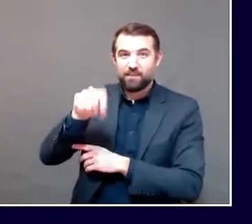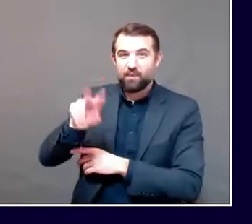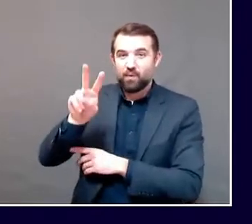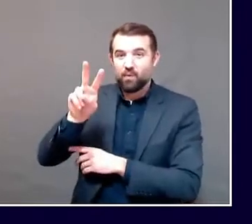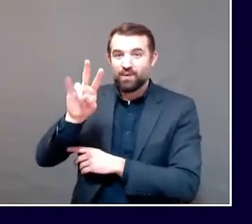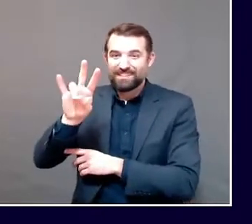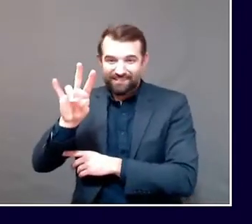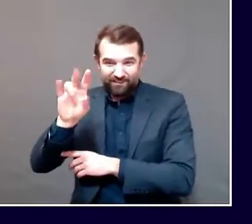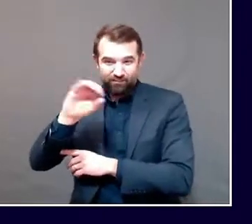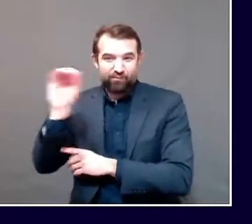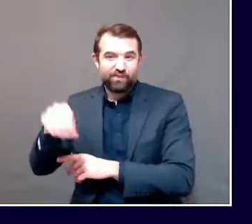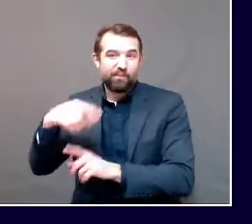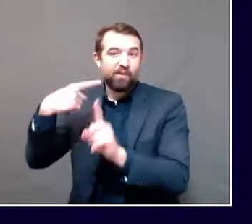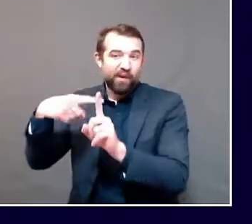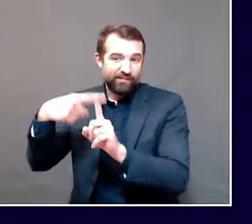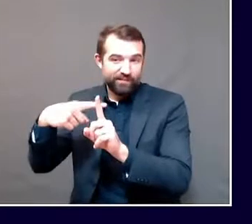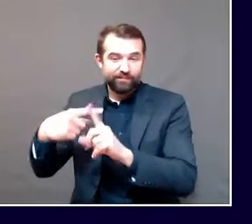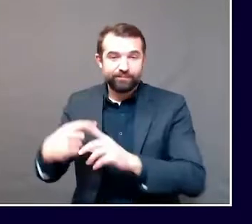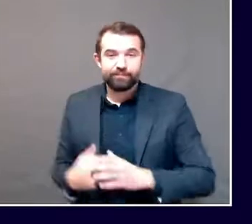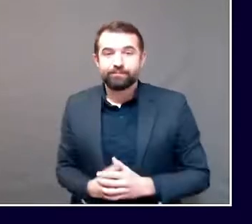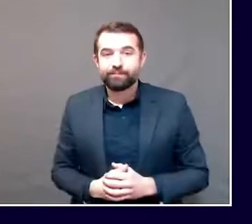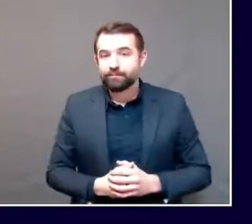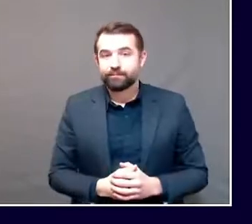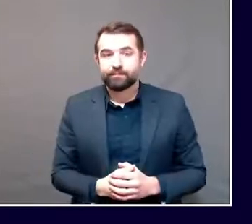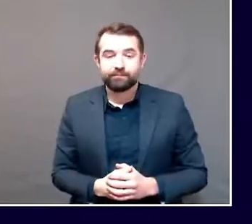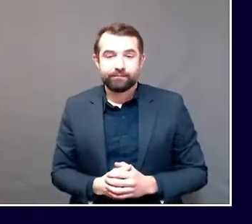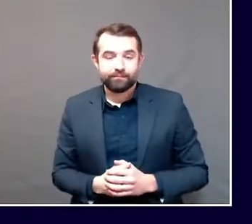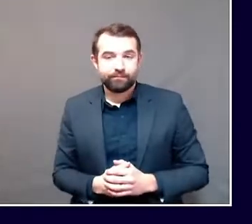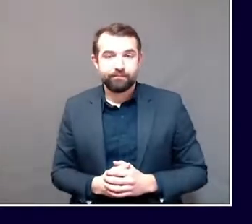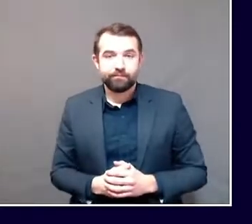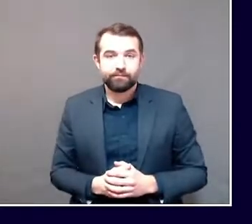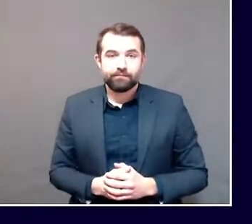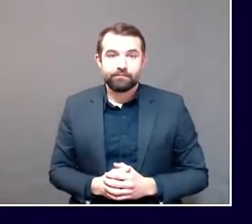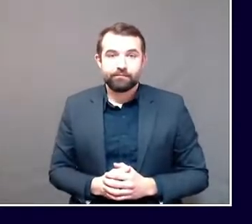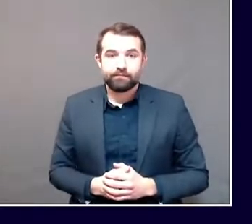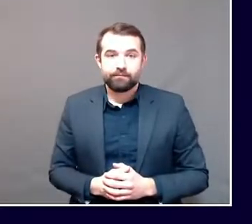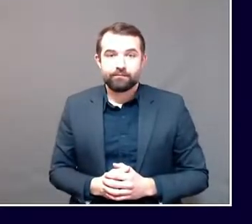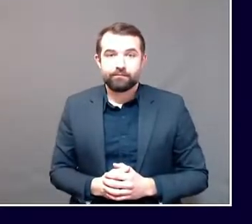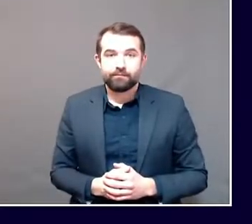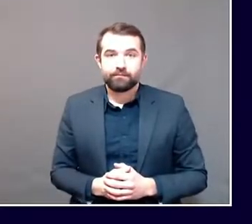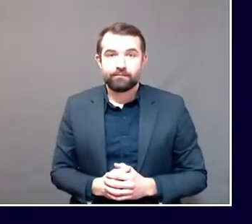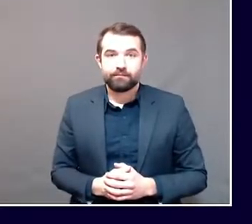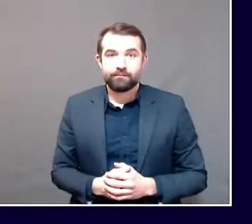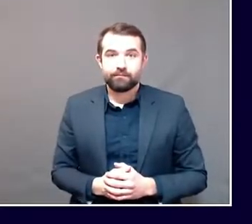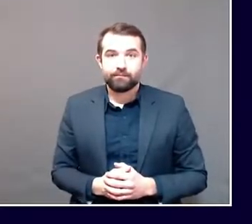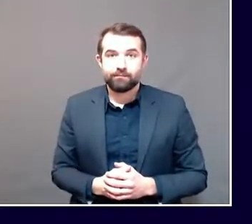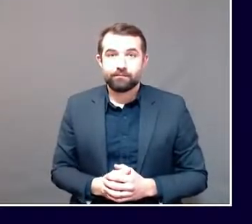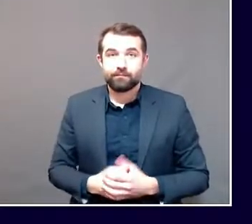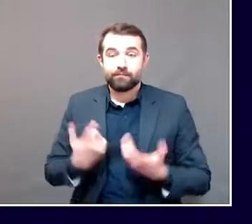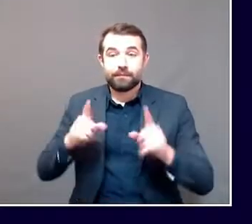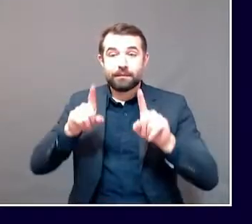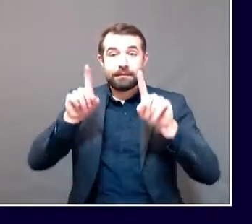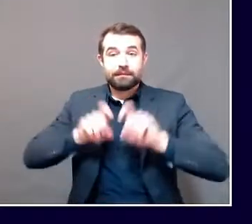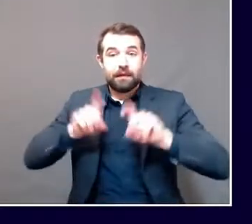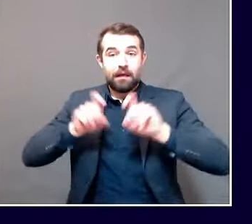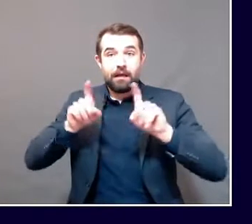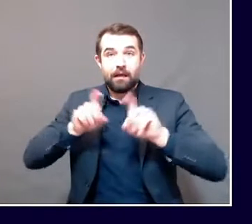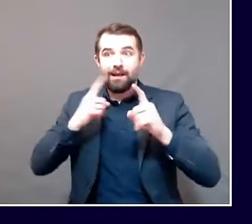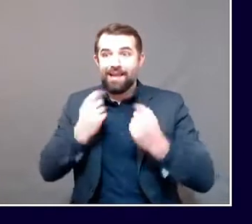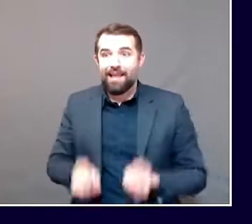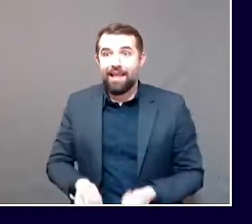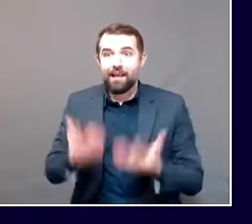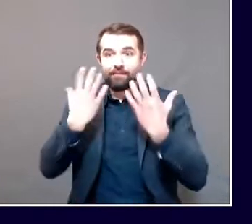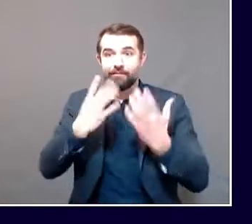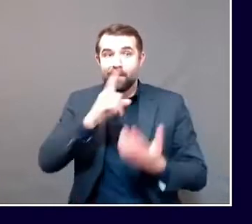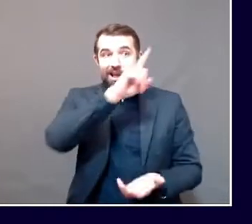6.27% statewide over the past 7 days. Likewise, our testing volume across the state now stands